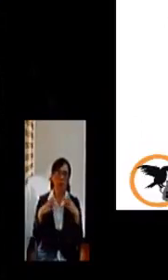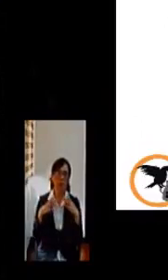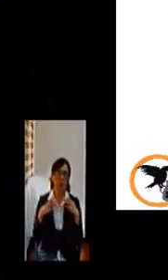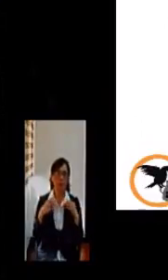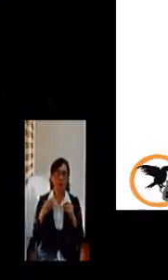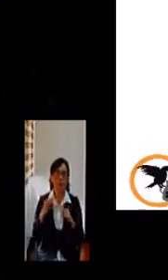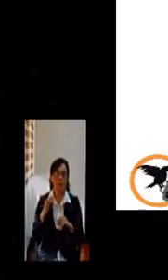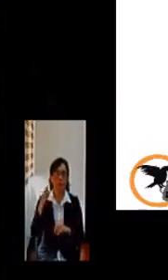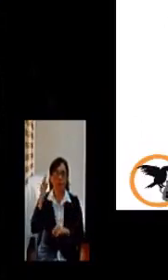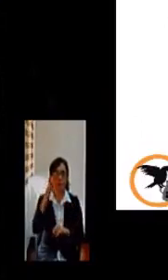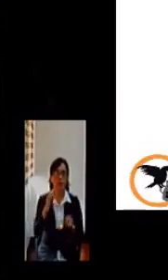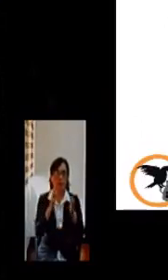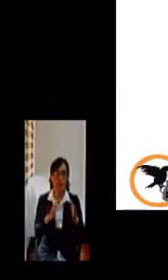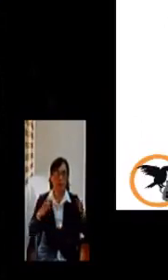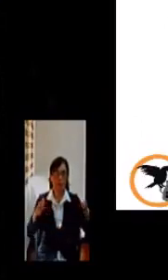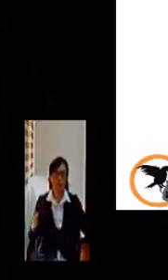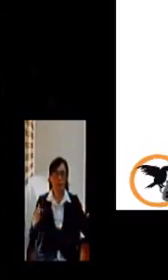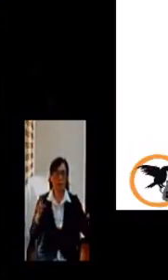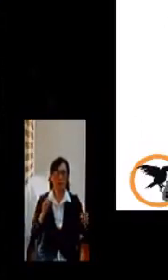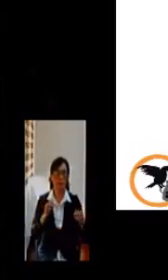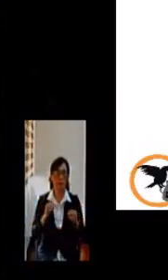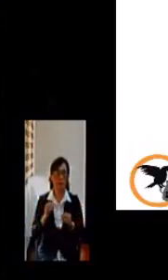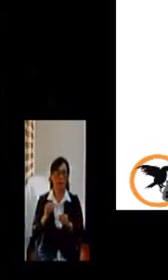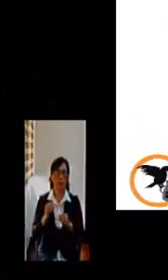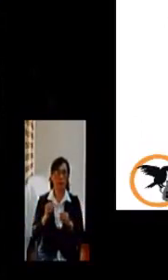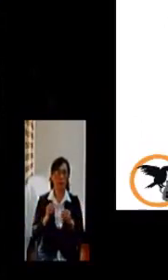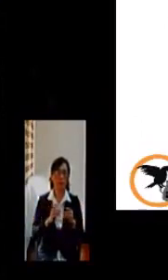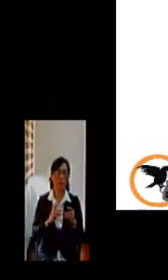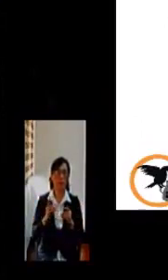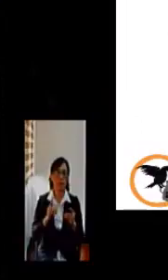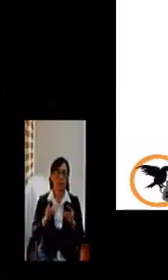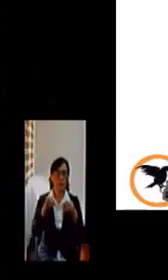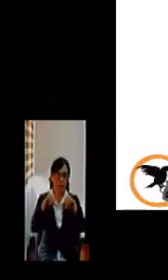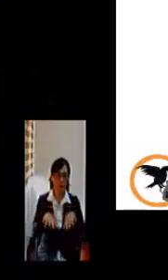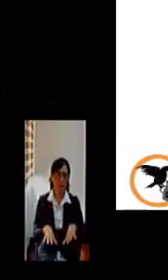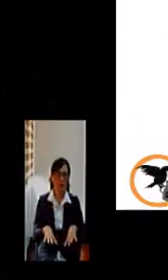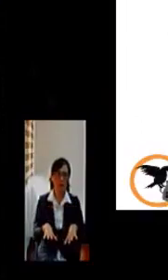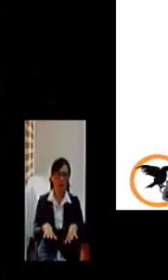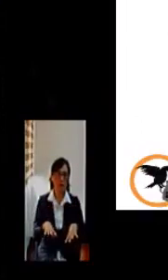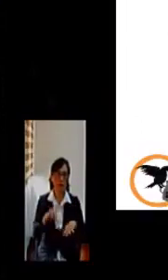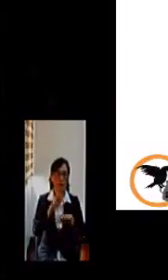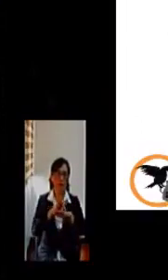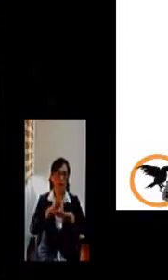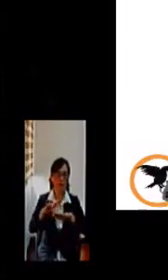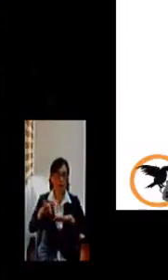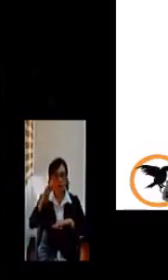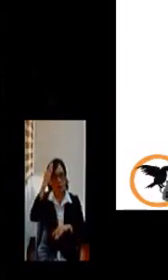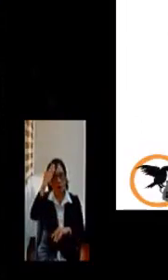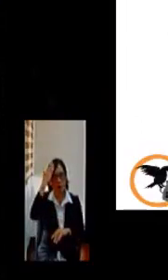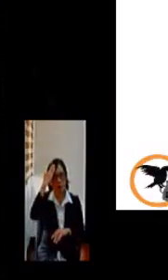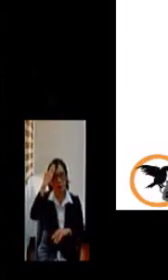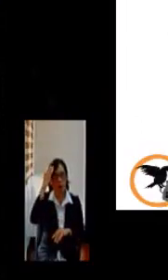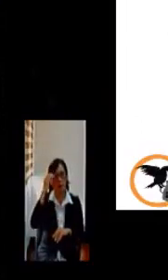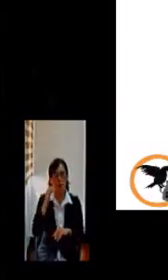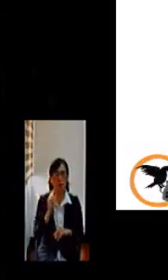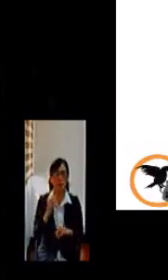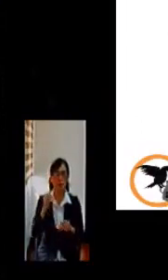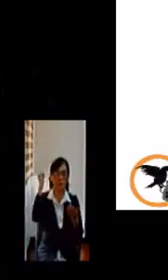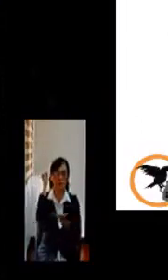is the biggest driver of biodiversity loss. And earlier on, we know that